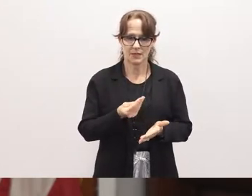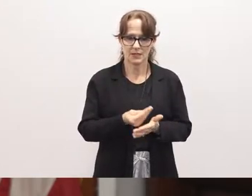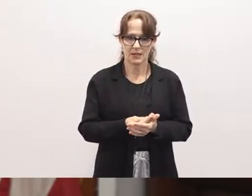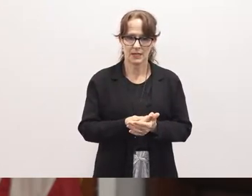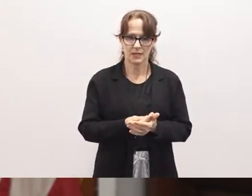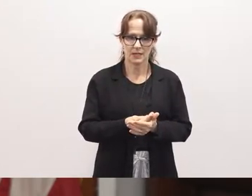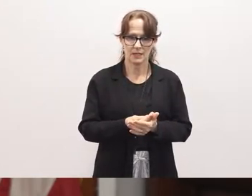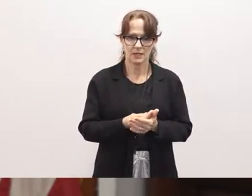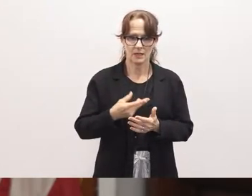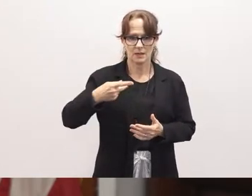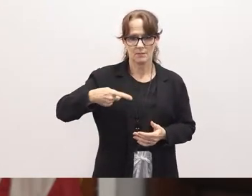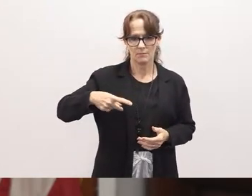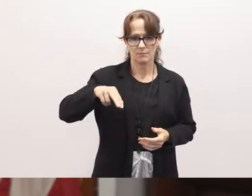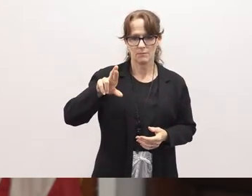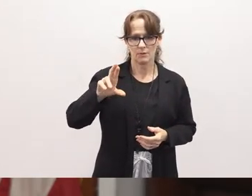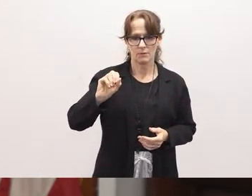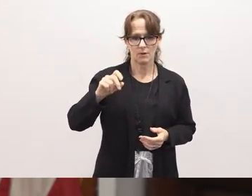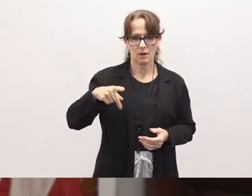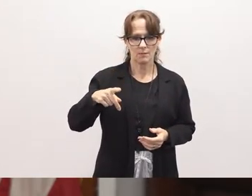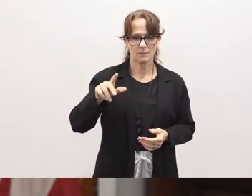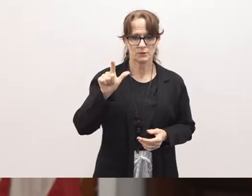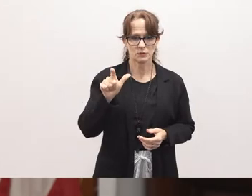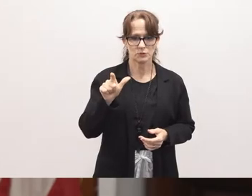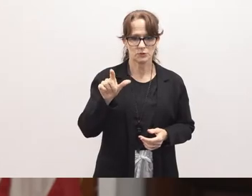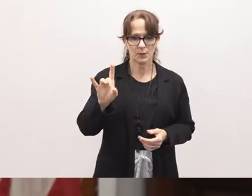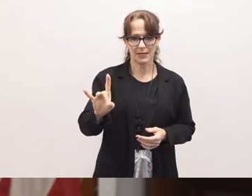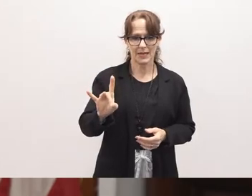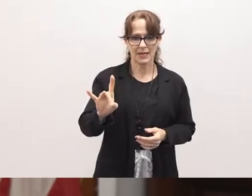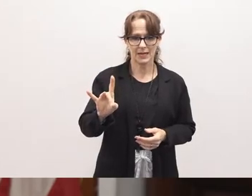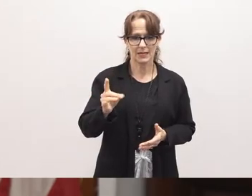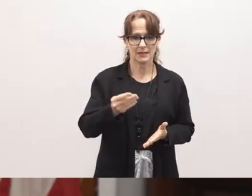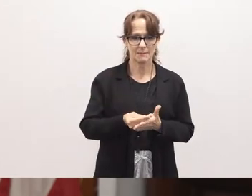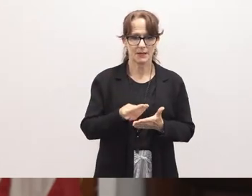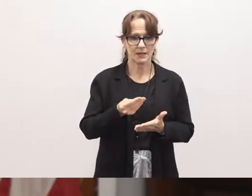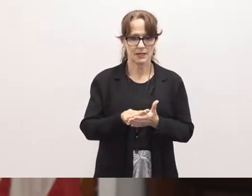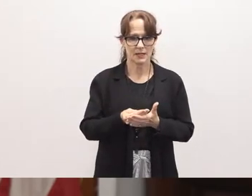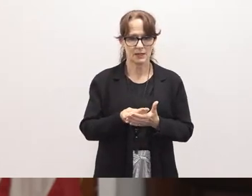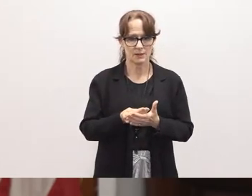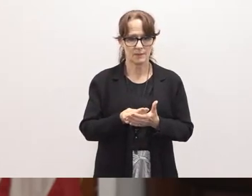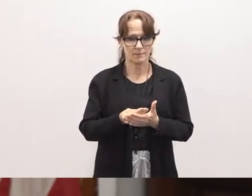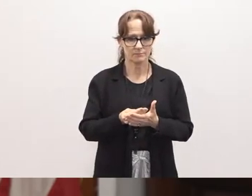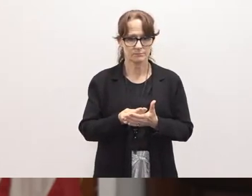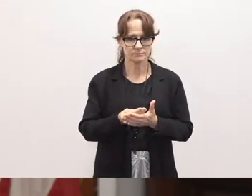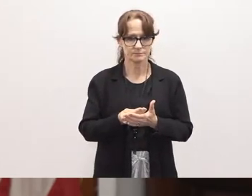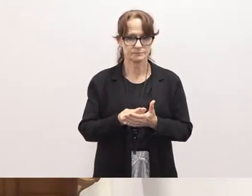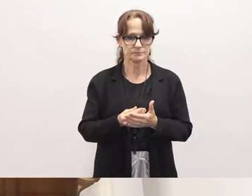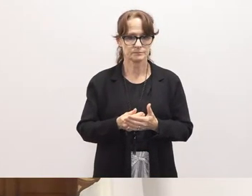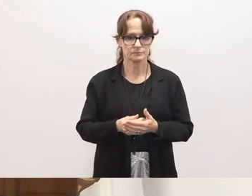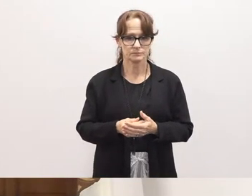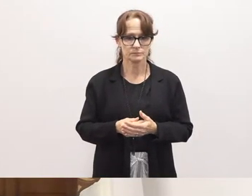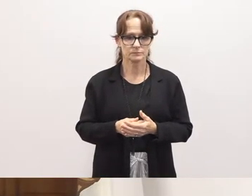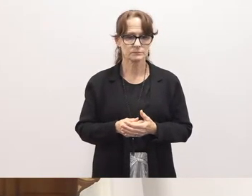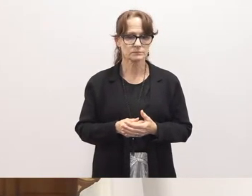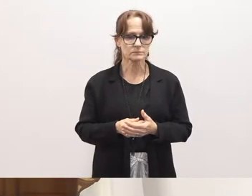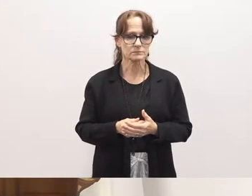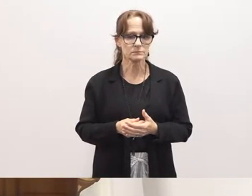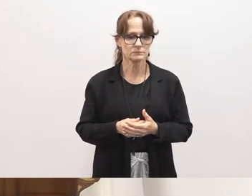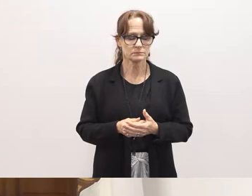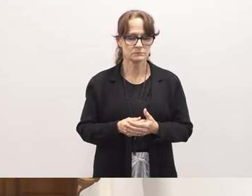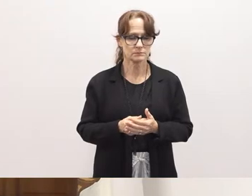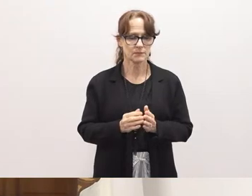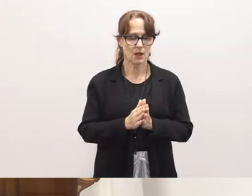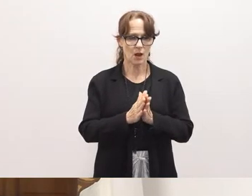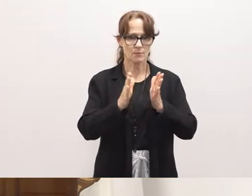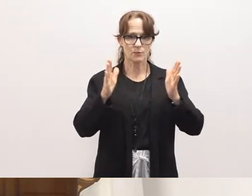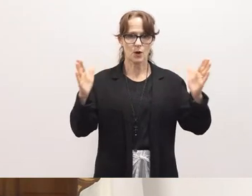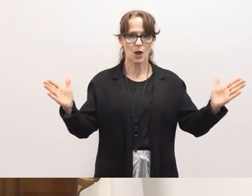was Prop 28 money, and you know, just sort of our broader